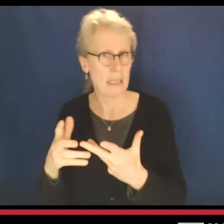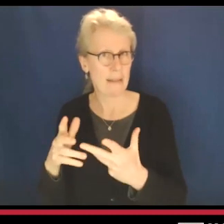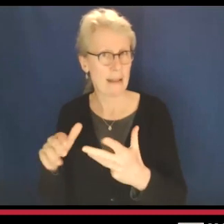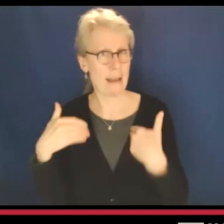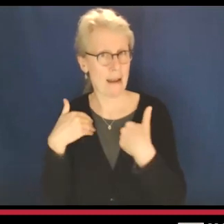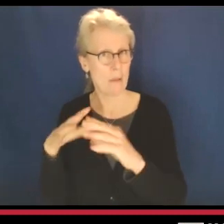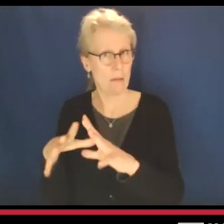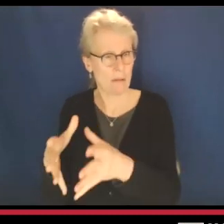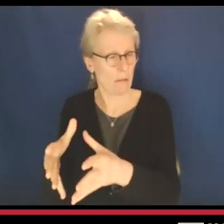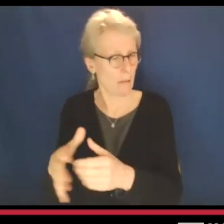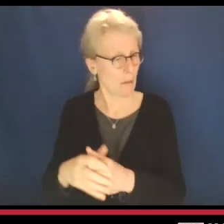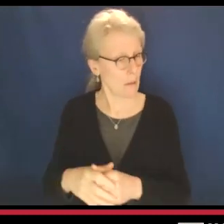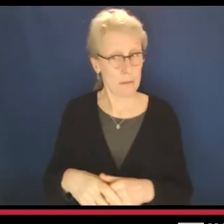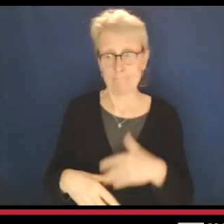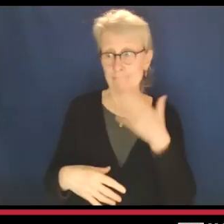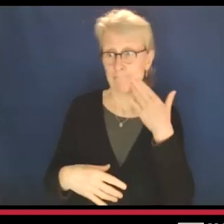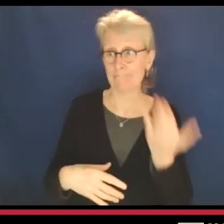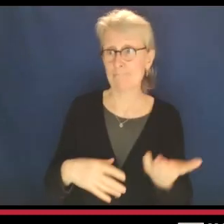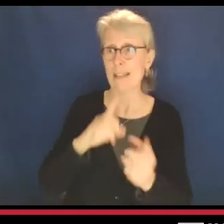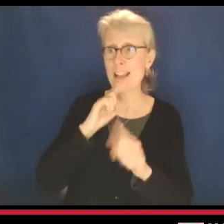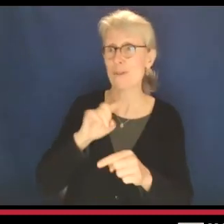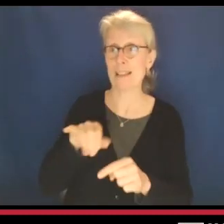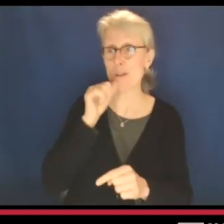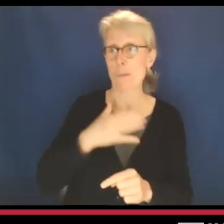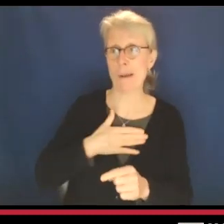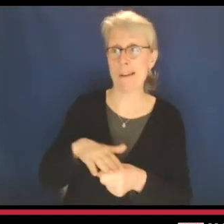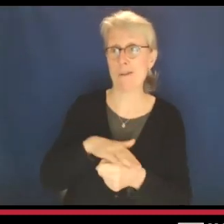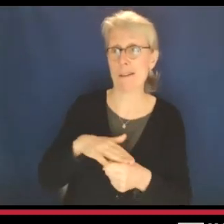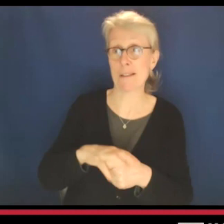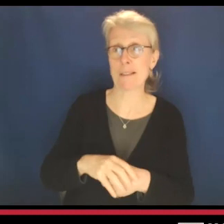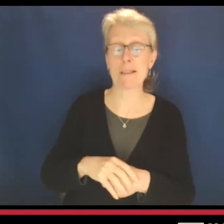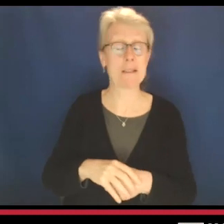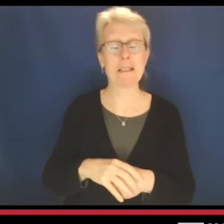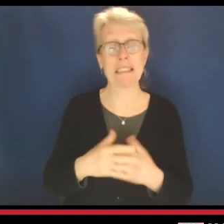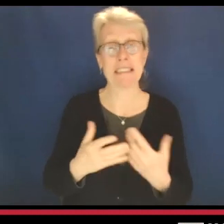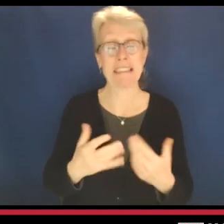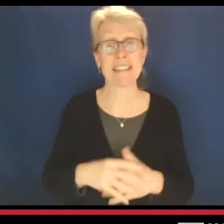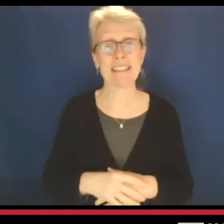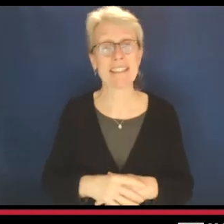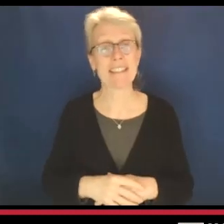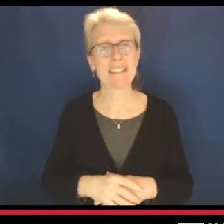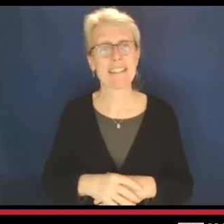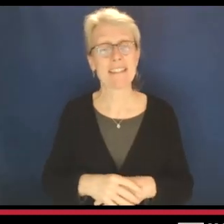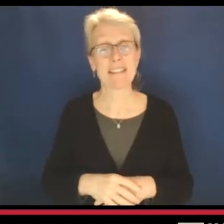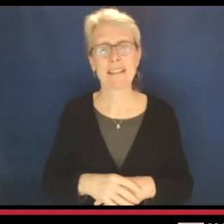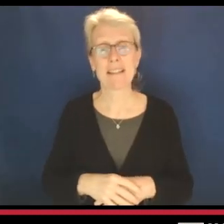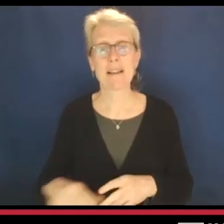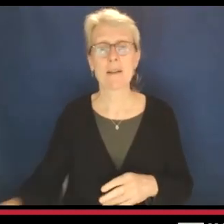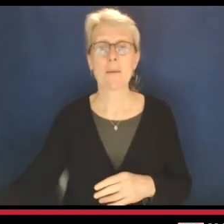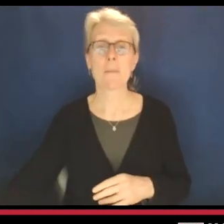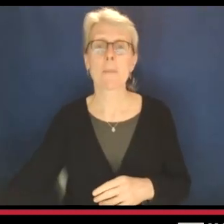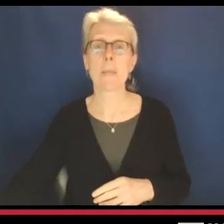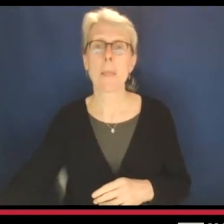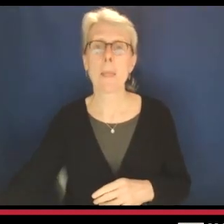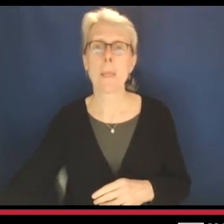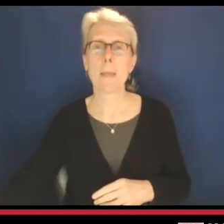I don't really know the answer to that because it's not what I do. I just made an argument, at least for the animal